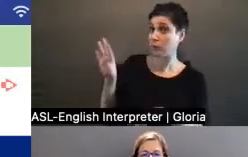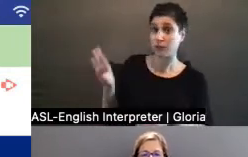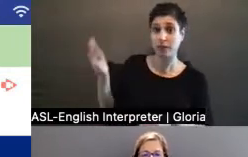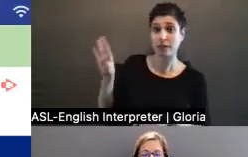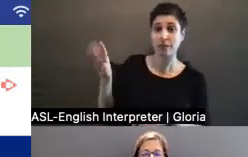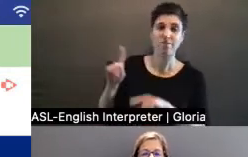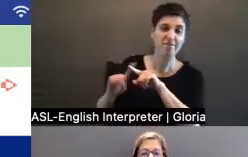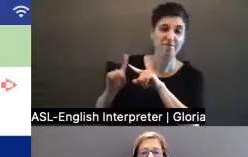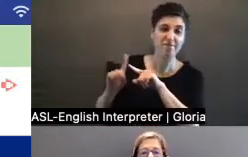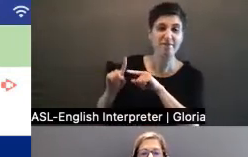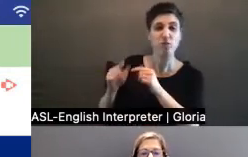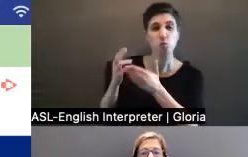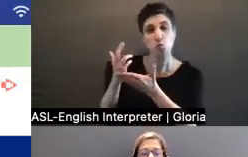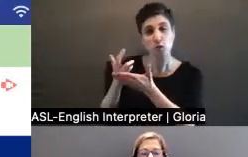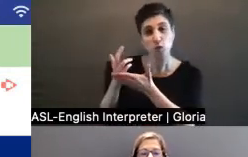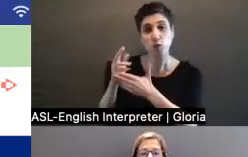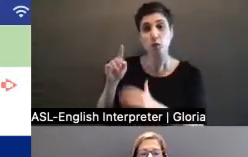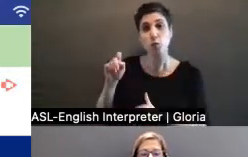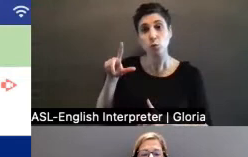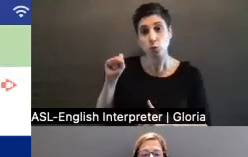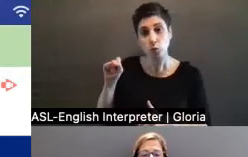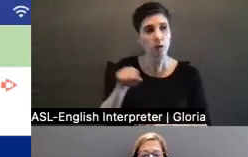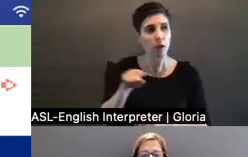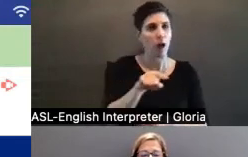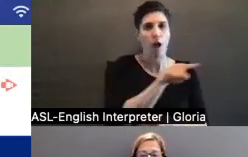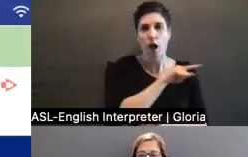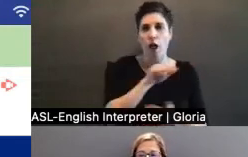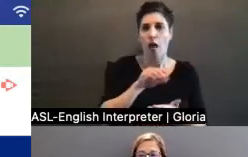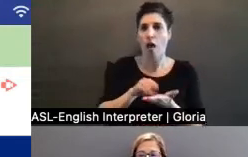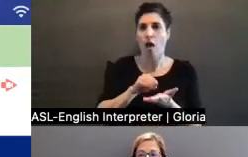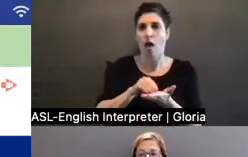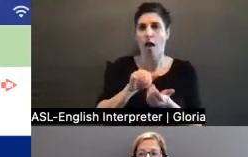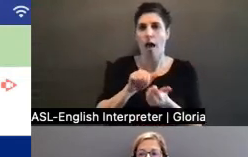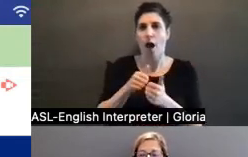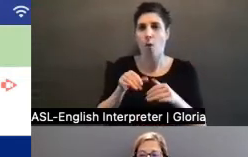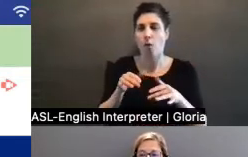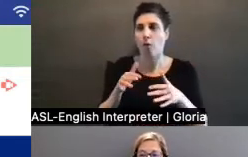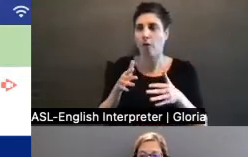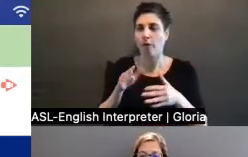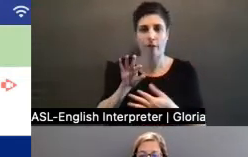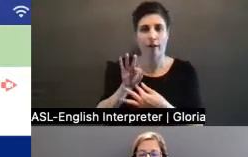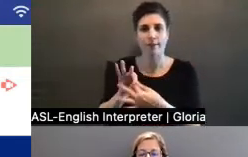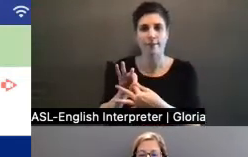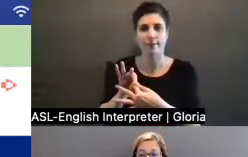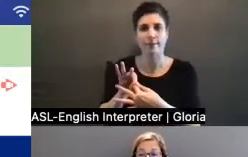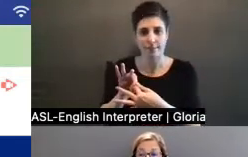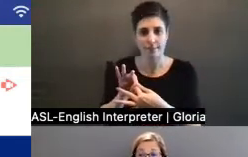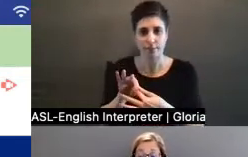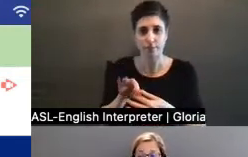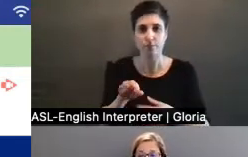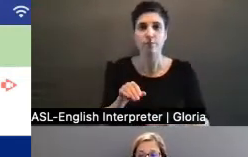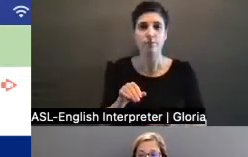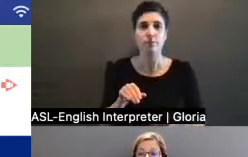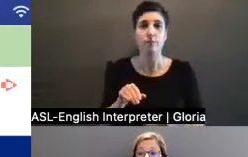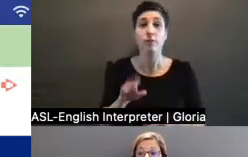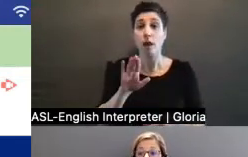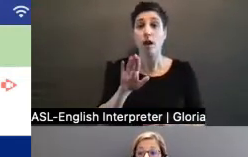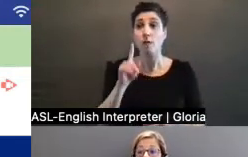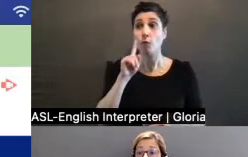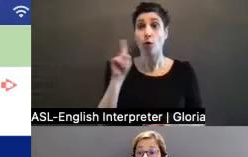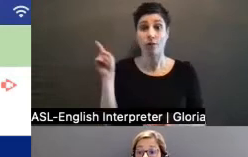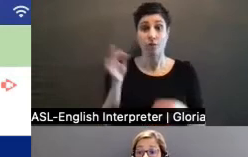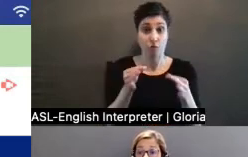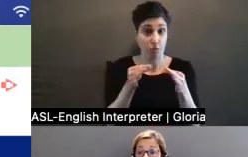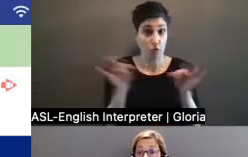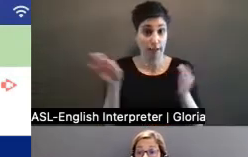see. And I can see in the chat questions around how many players. Yes, with the free account, around 10 players. When you start paying